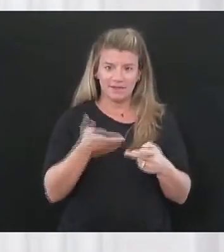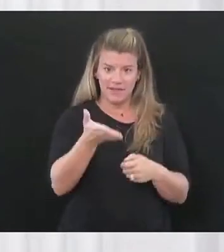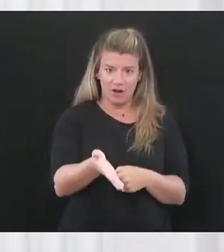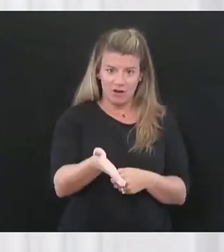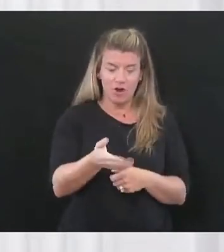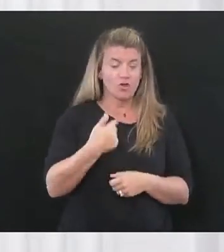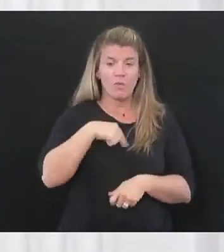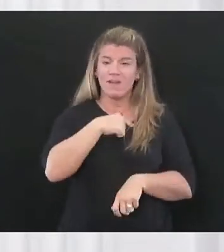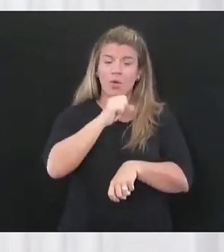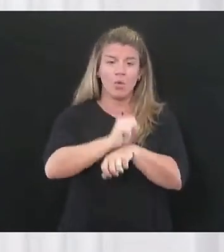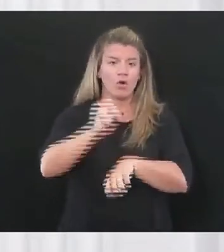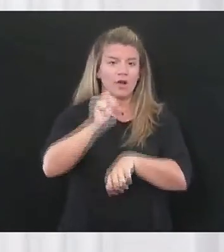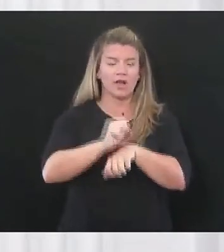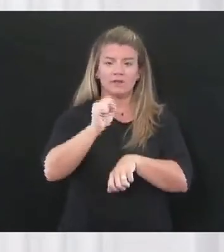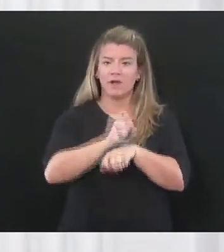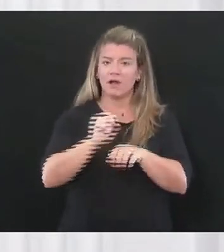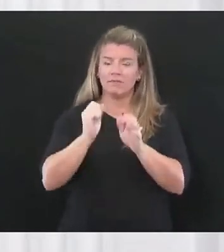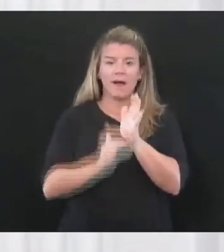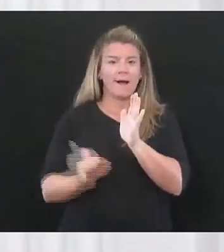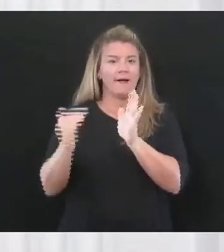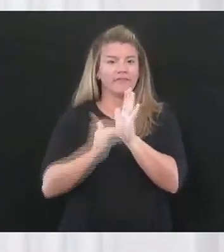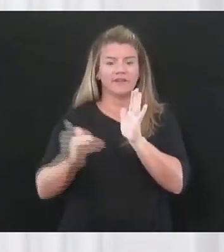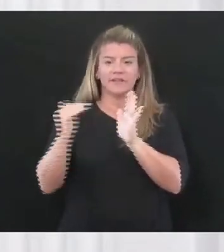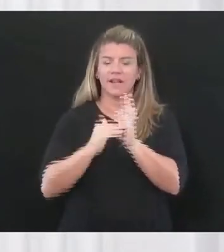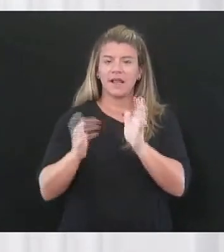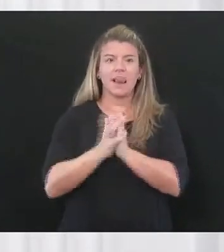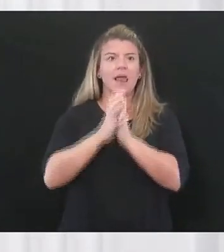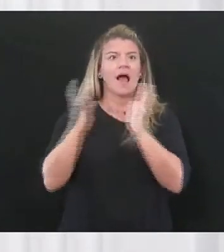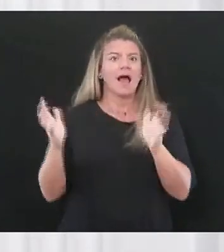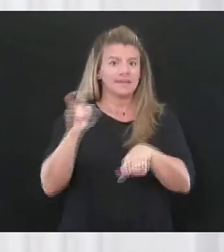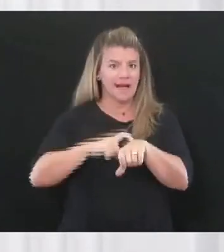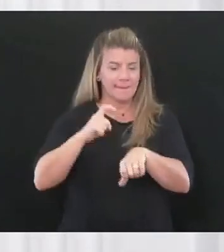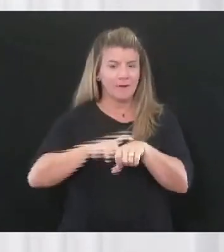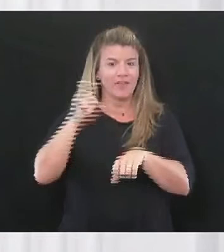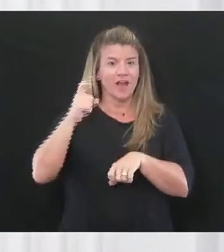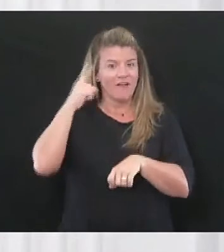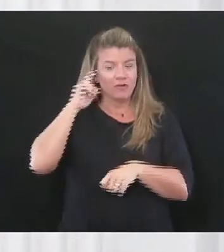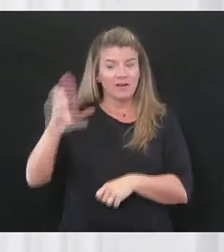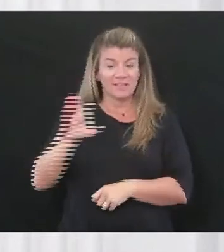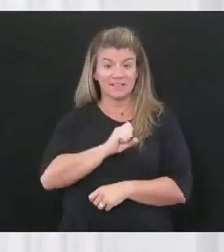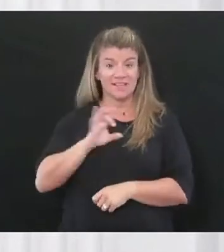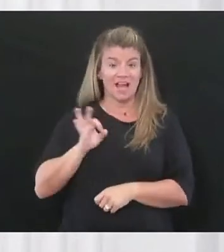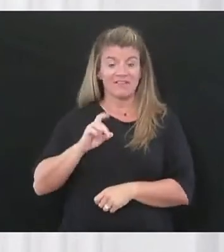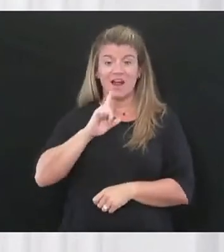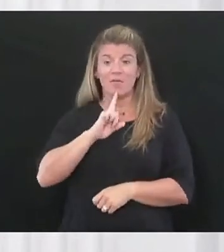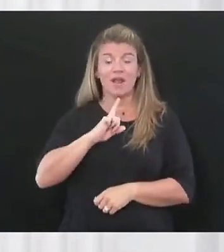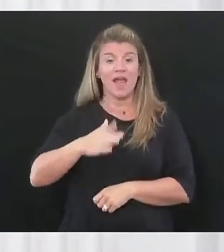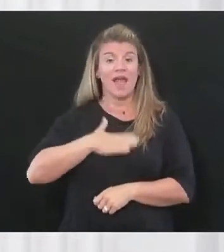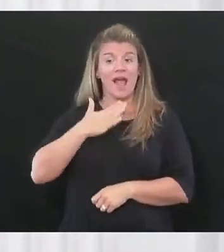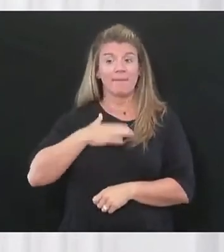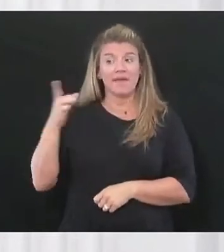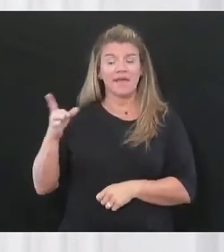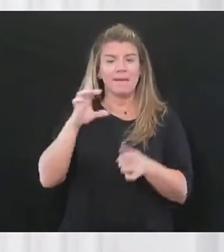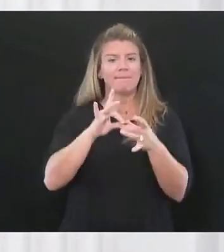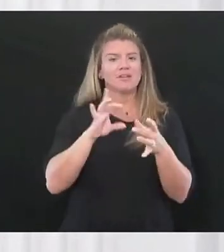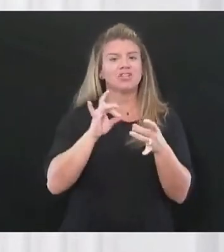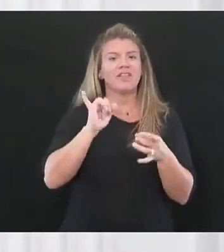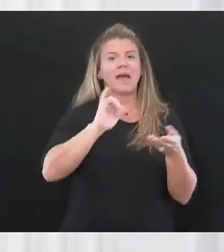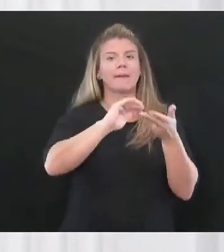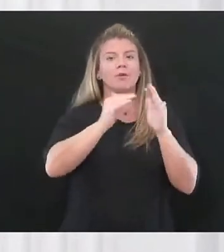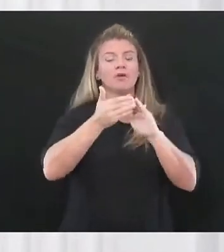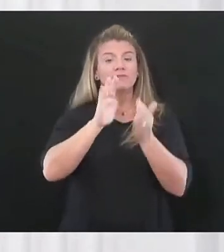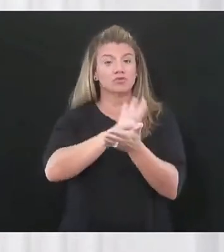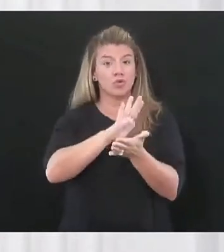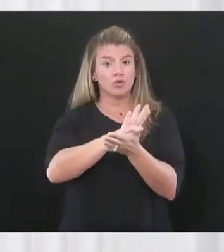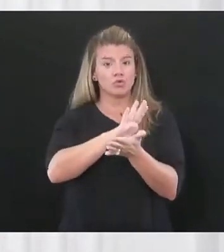his staff, I will tell you that he, and I'm glad to hear he mention communities and schools. I think